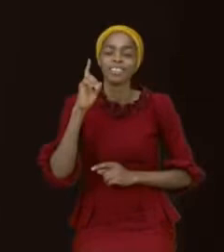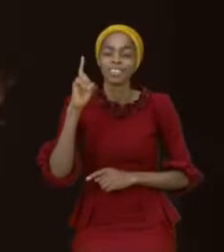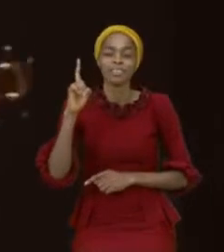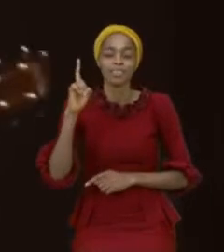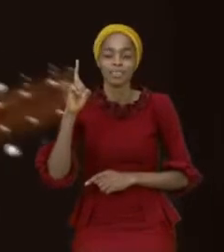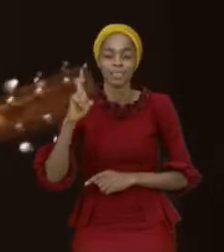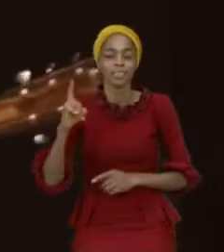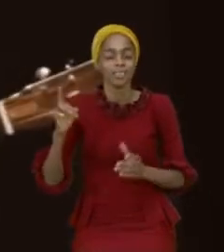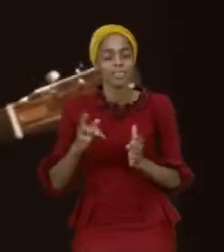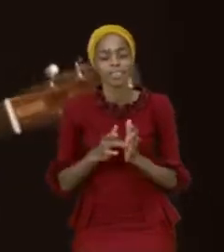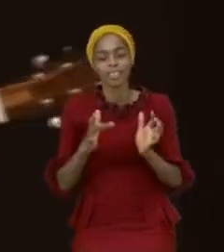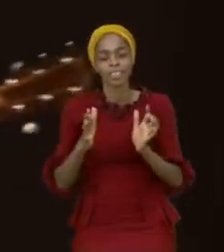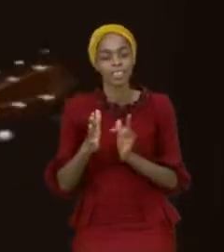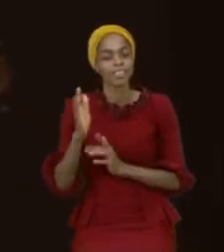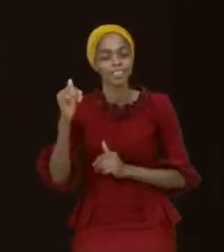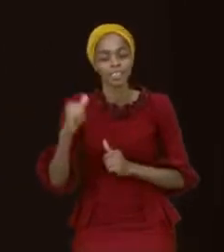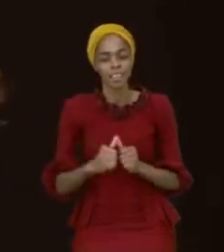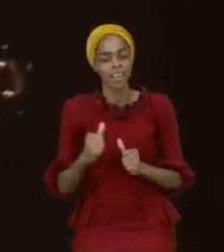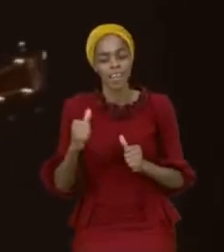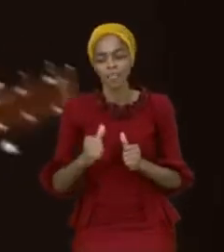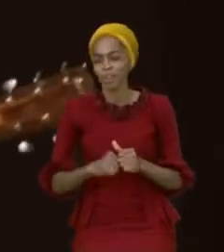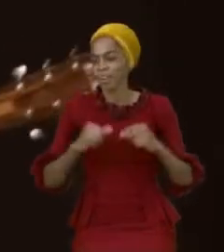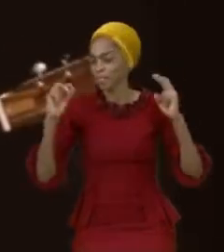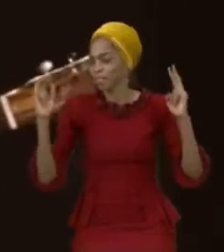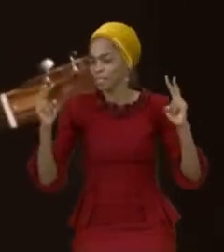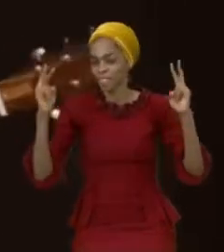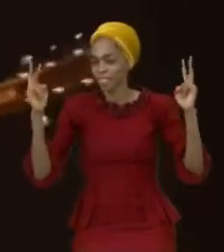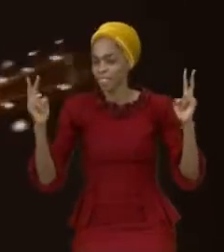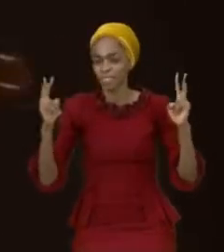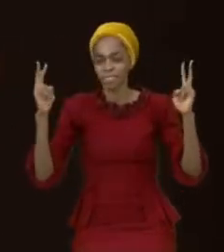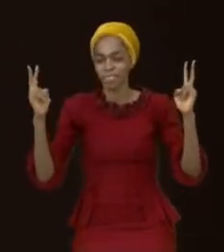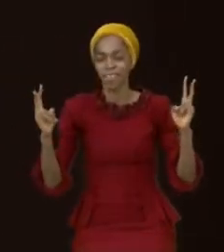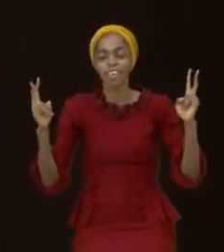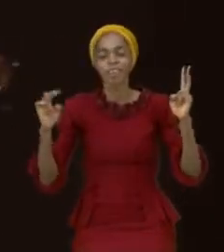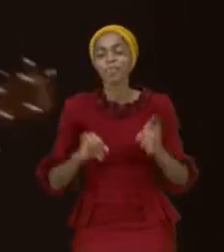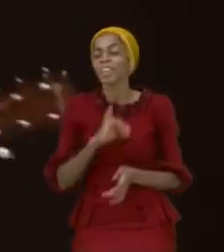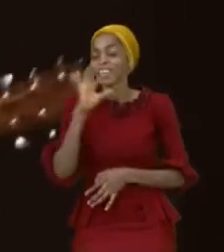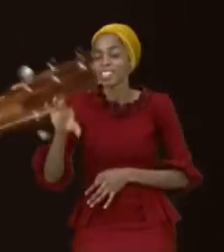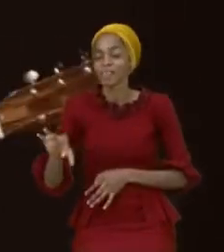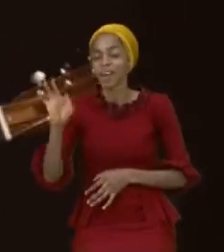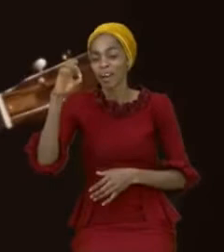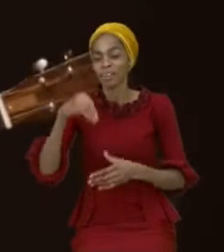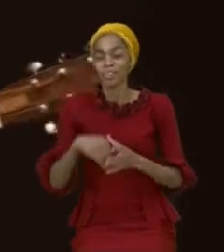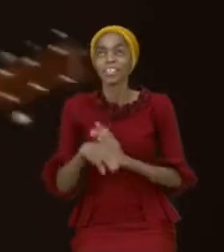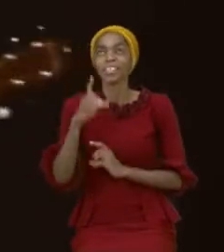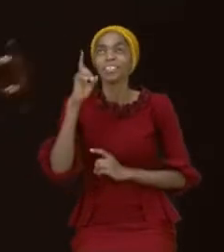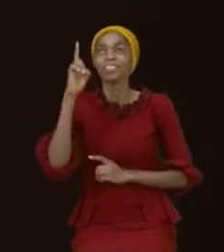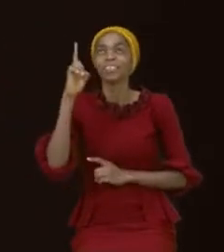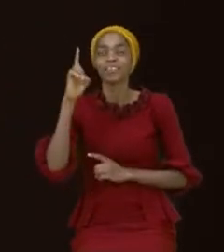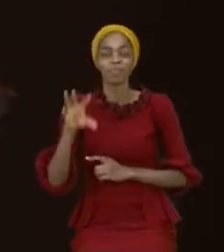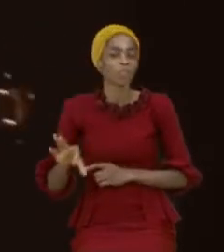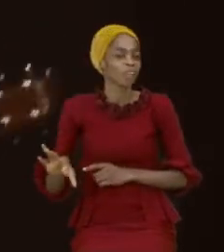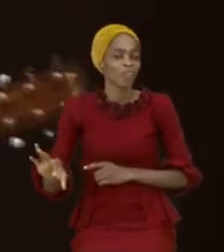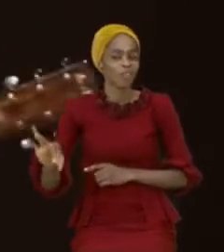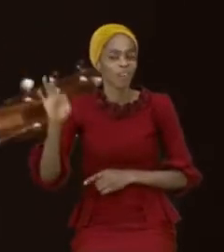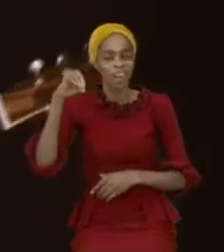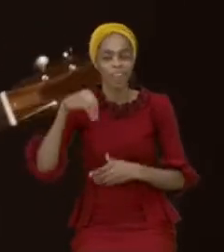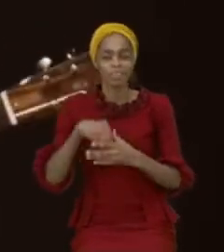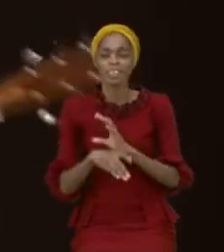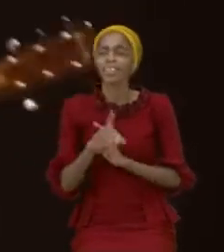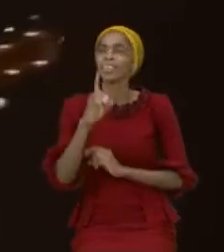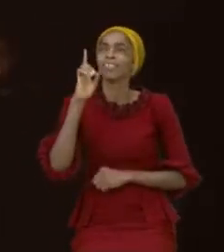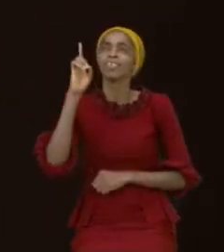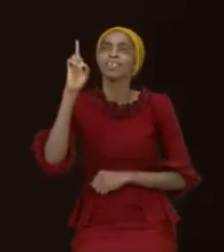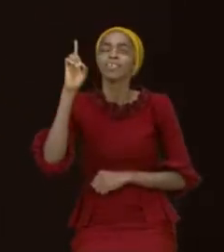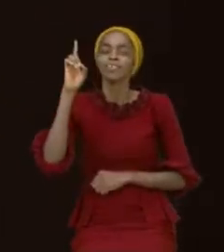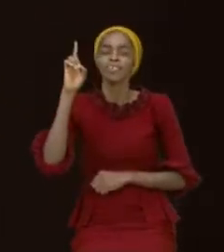in you, Jesus. Every victory is found in you. Found